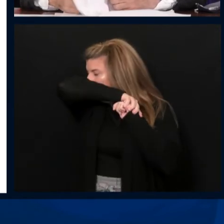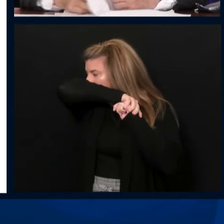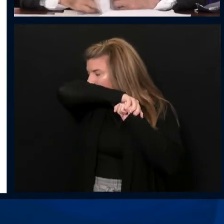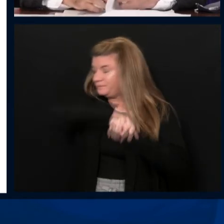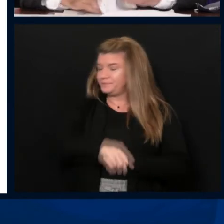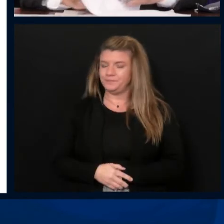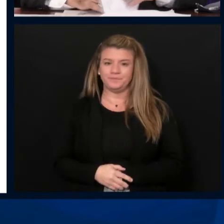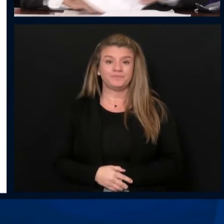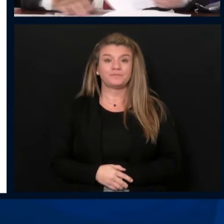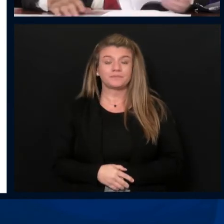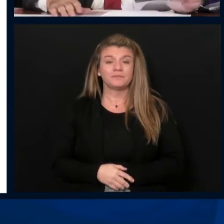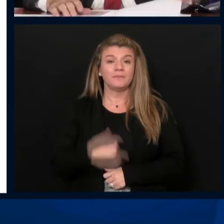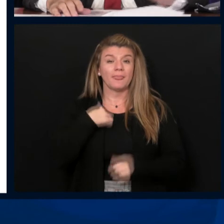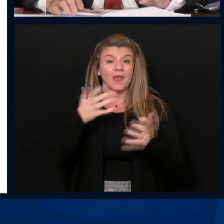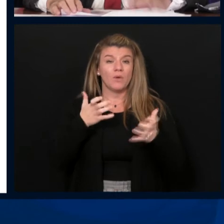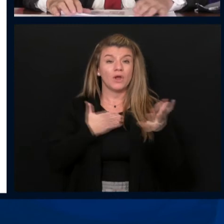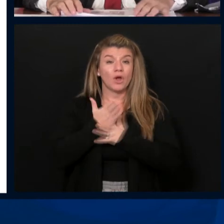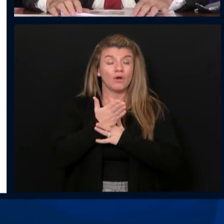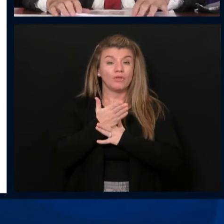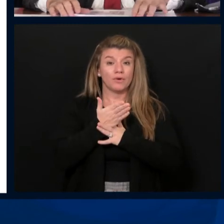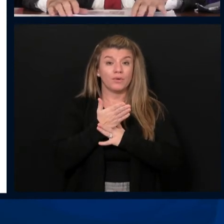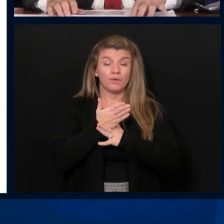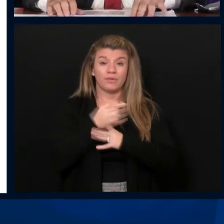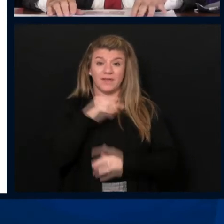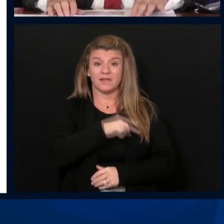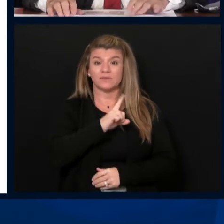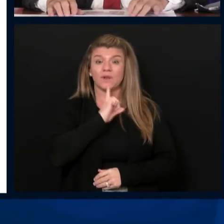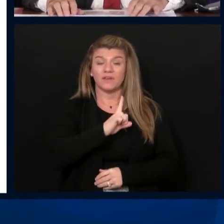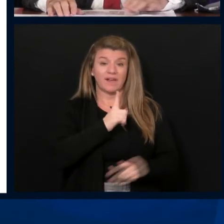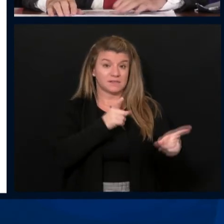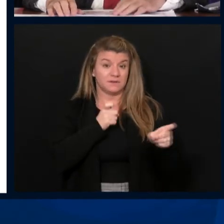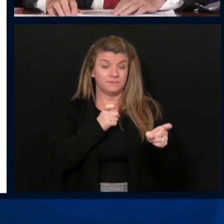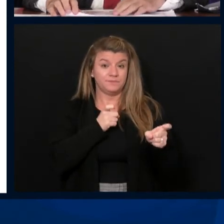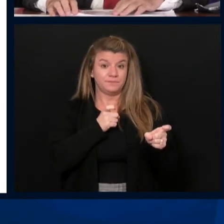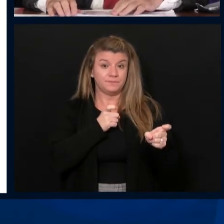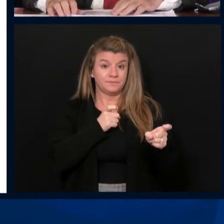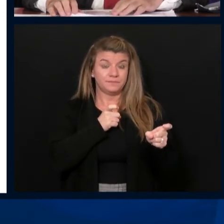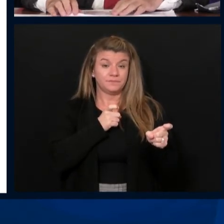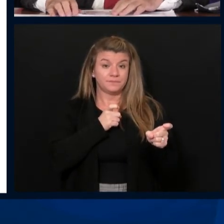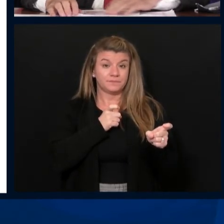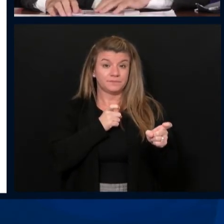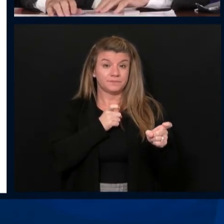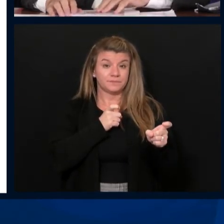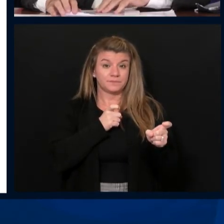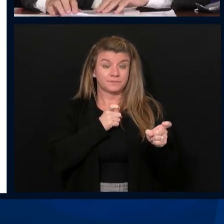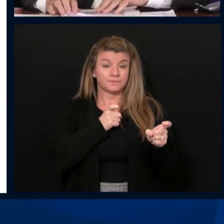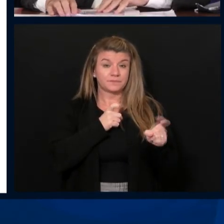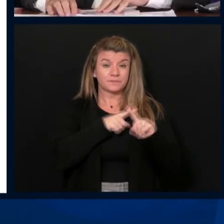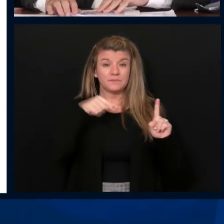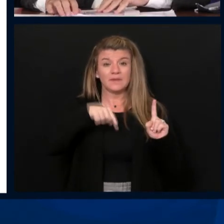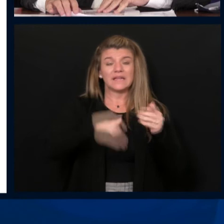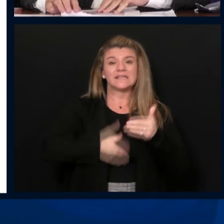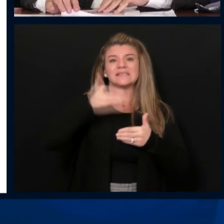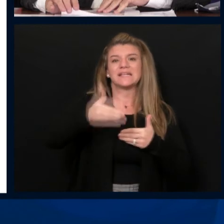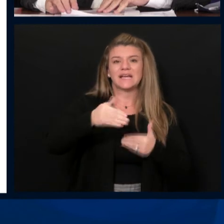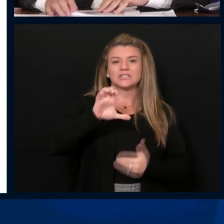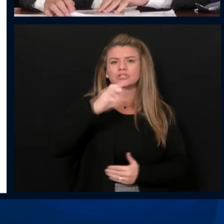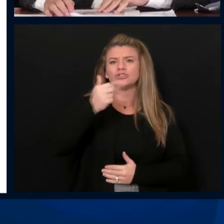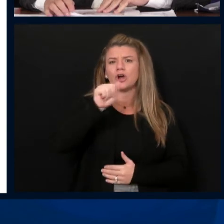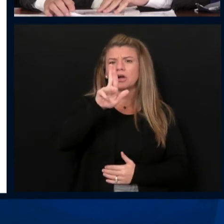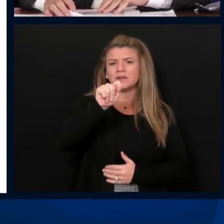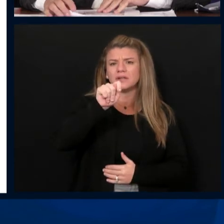Now, I'm going to go through these really quickly, but this next chart